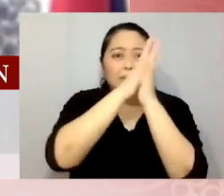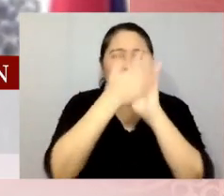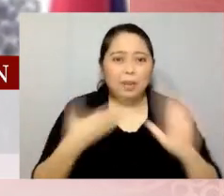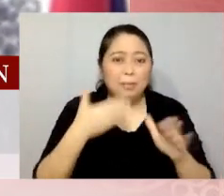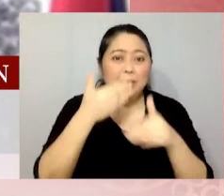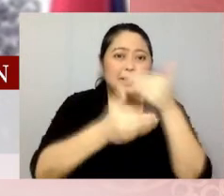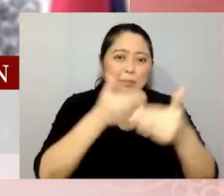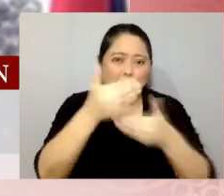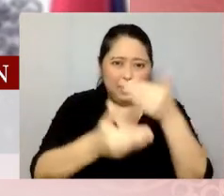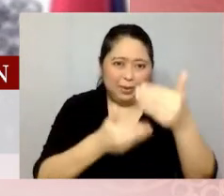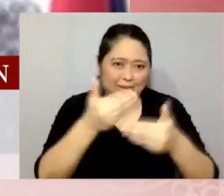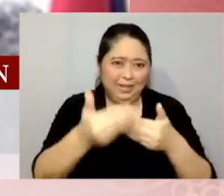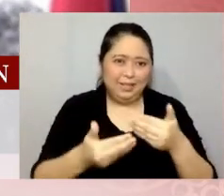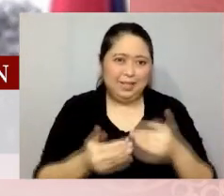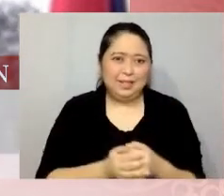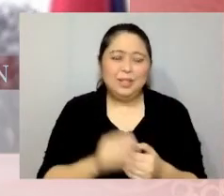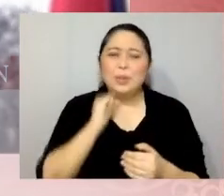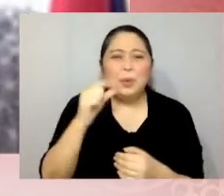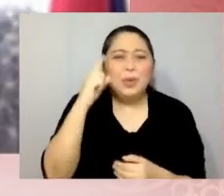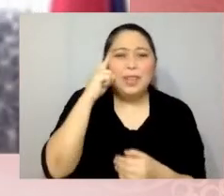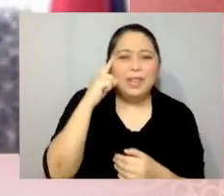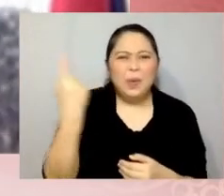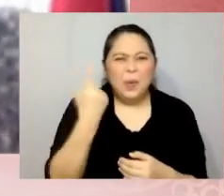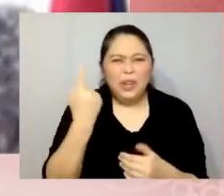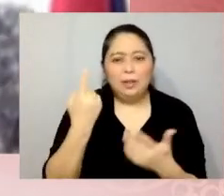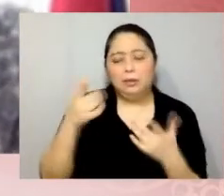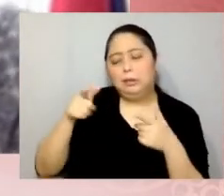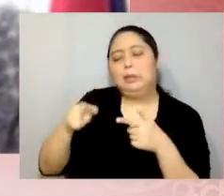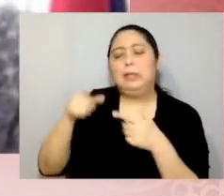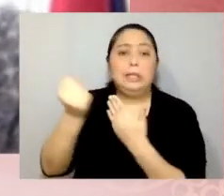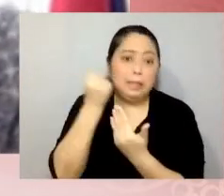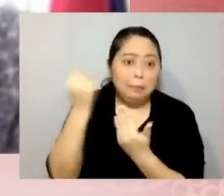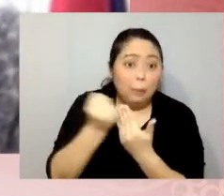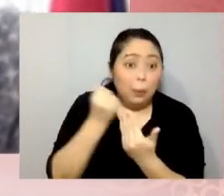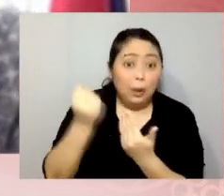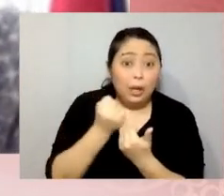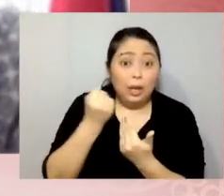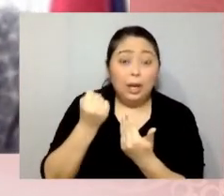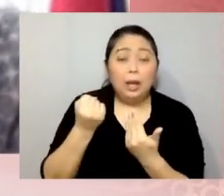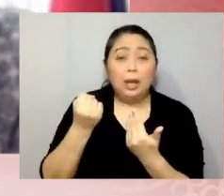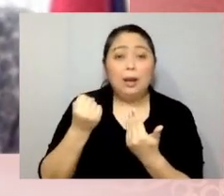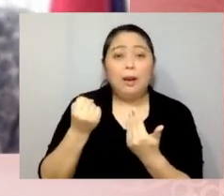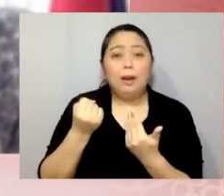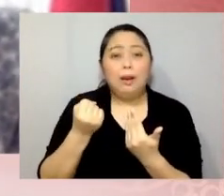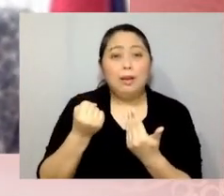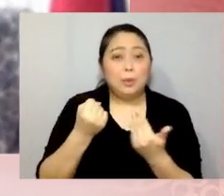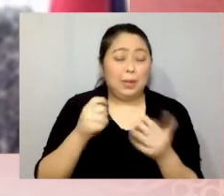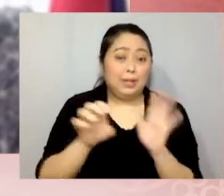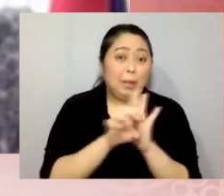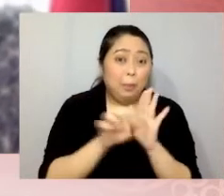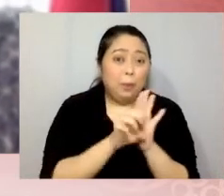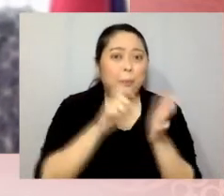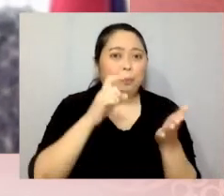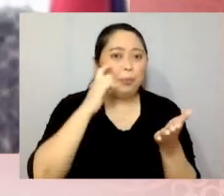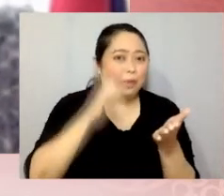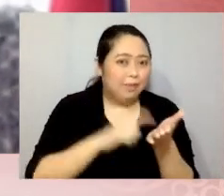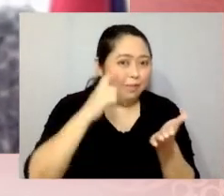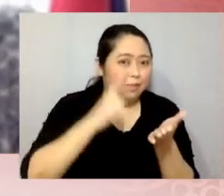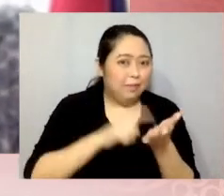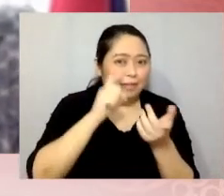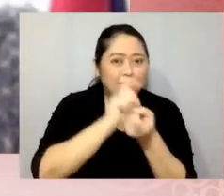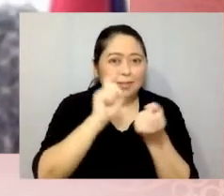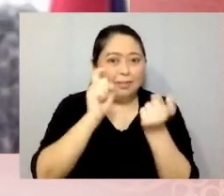see this only as a simple, or not even that, but as a matter of installing people